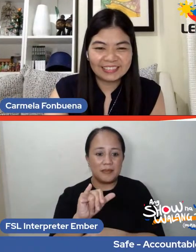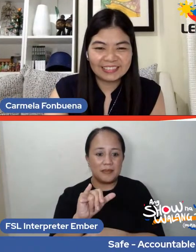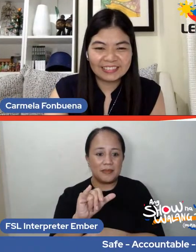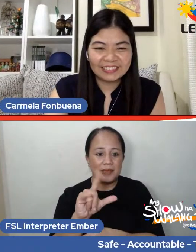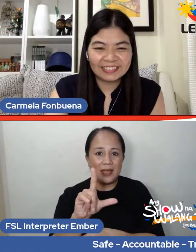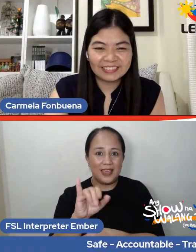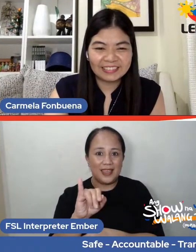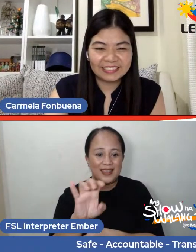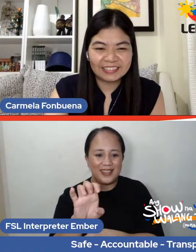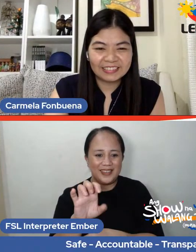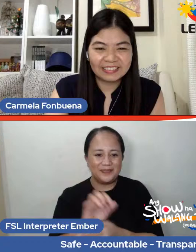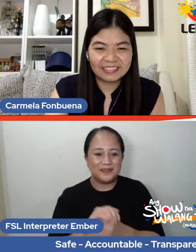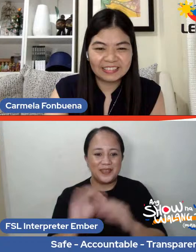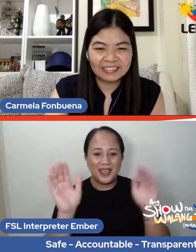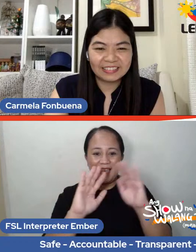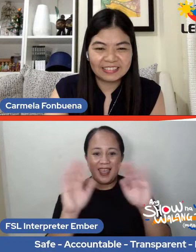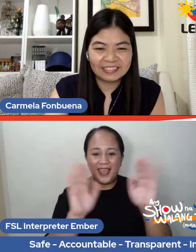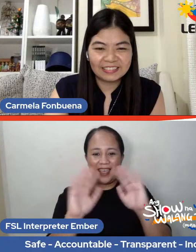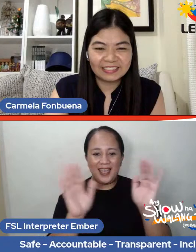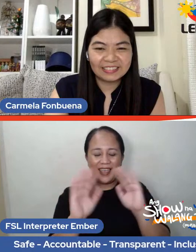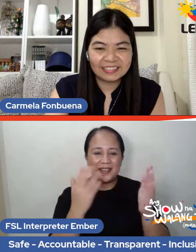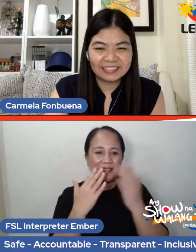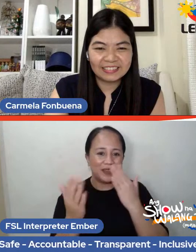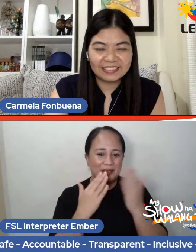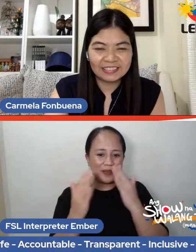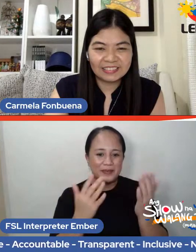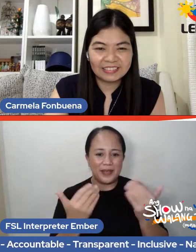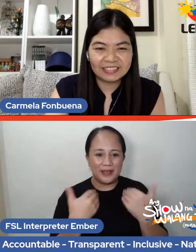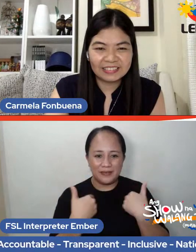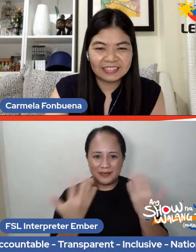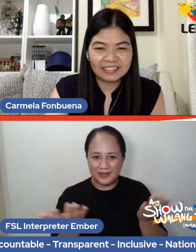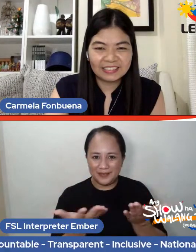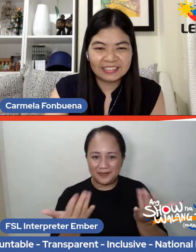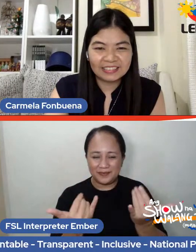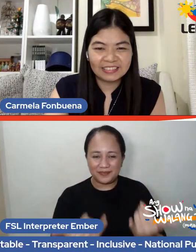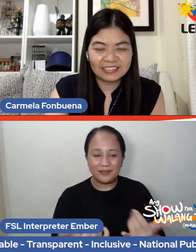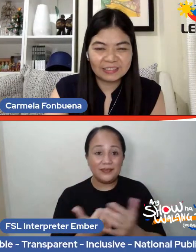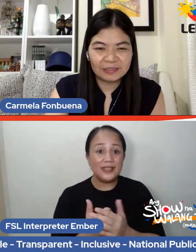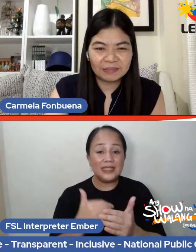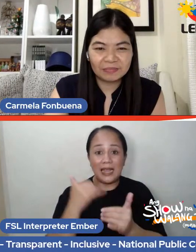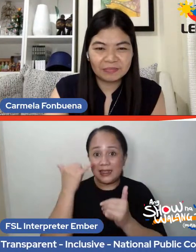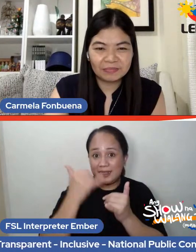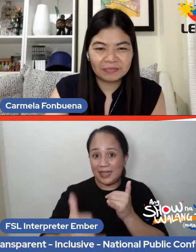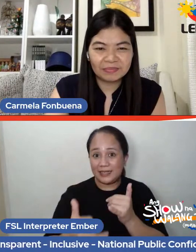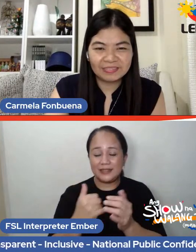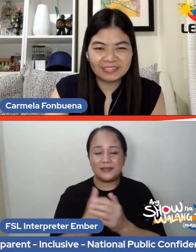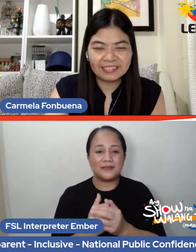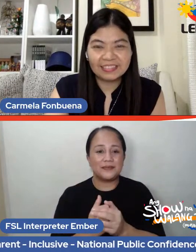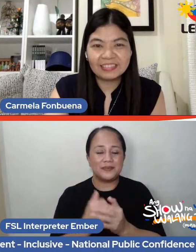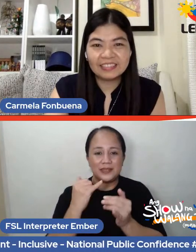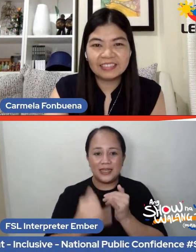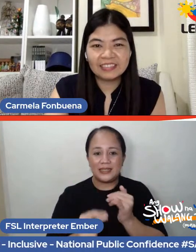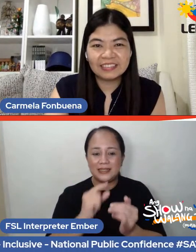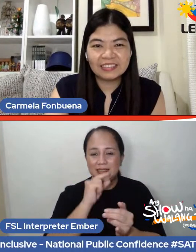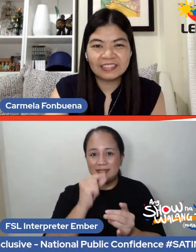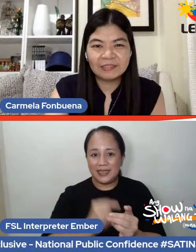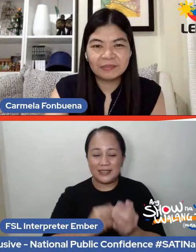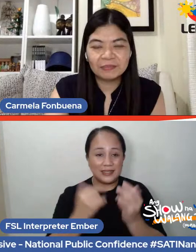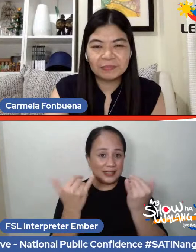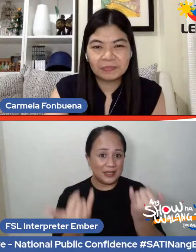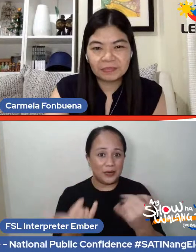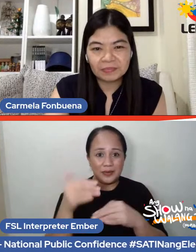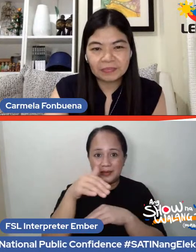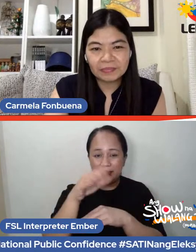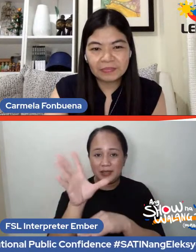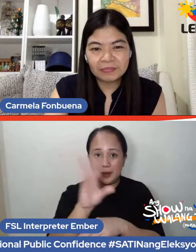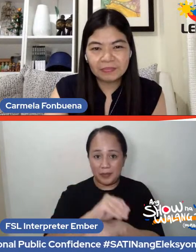Hi, Haj. Happy to be here tonight. Thank you so much. And our last but not the least na ating pong guest for tonight